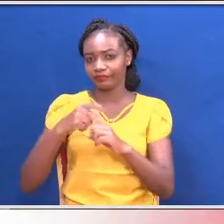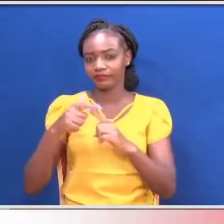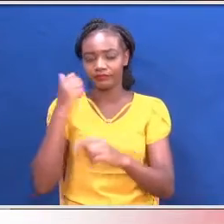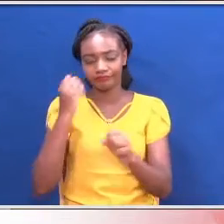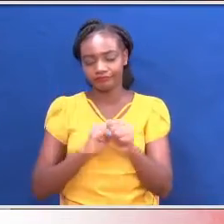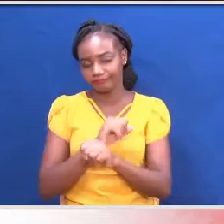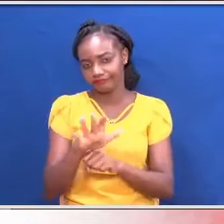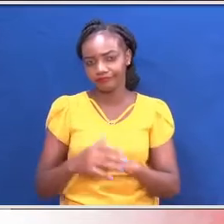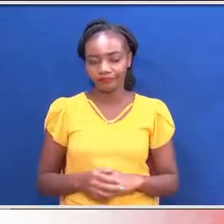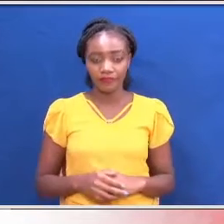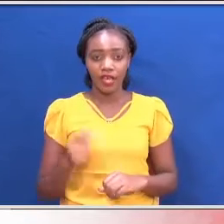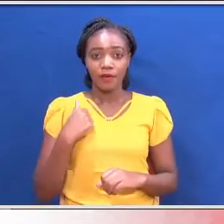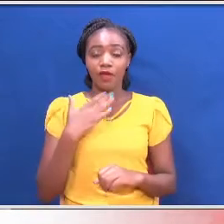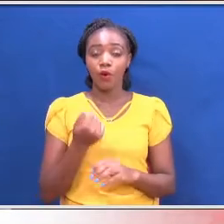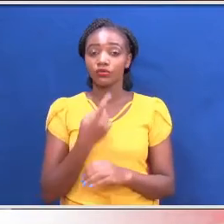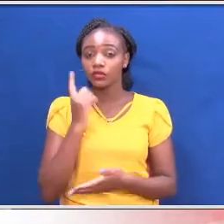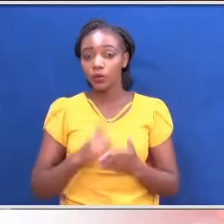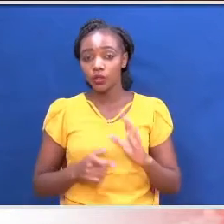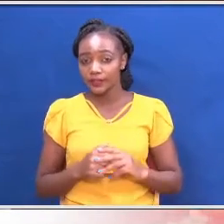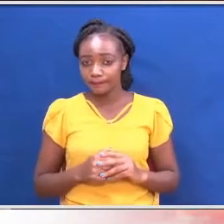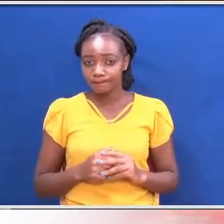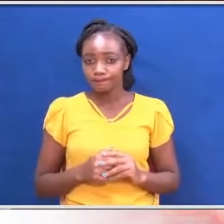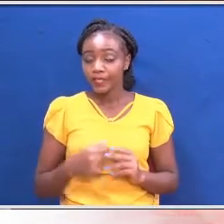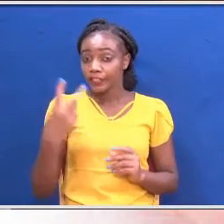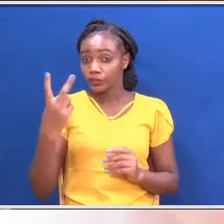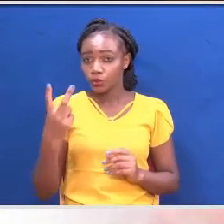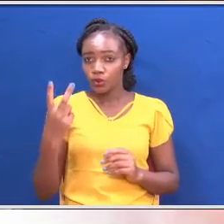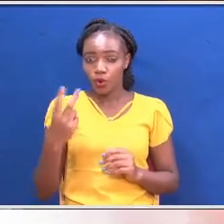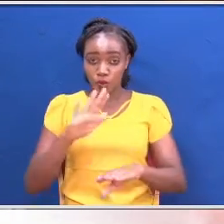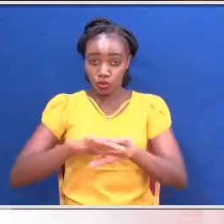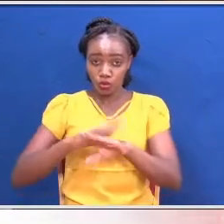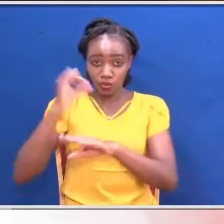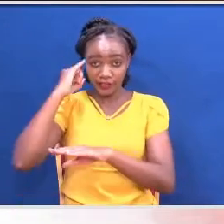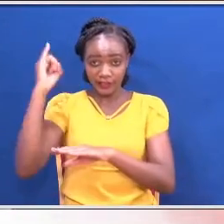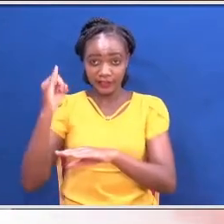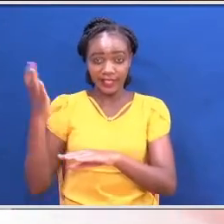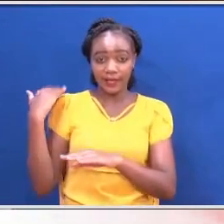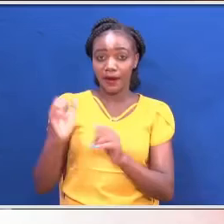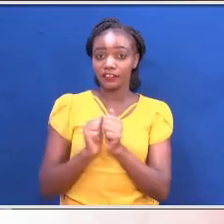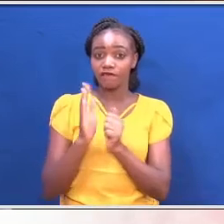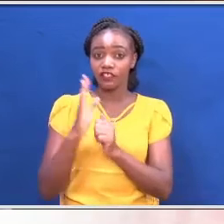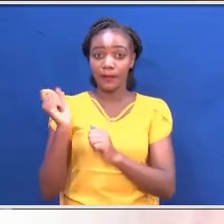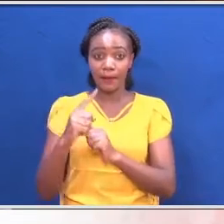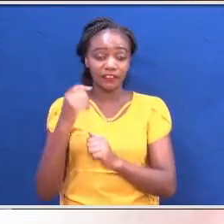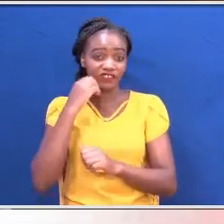threat. I would like to take mention of two innovative industries during the past 14 months of COVID.